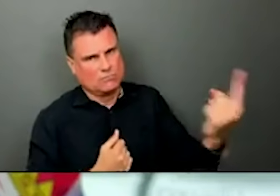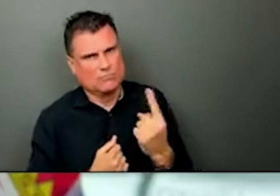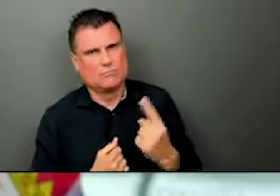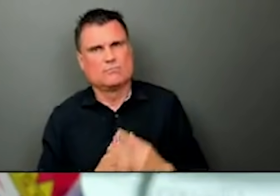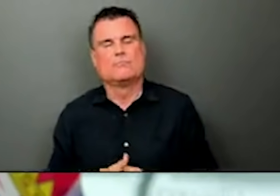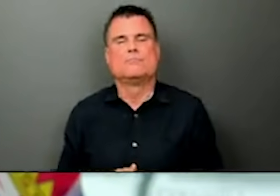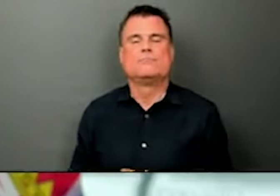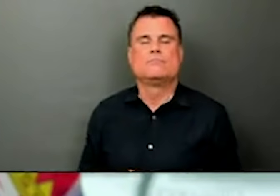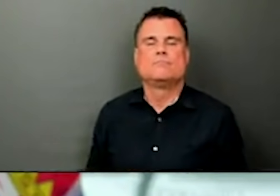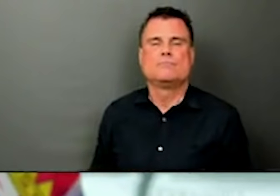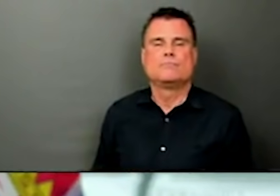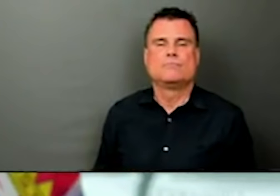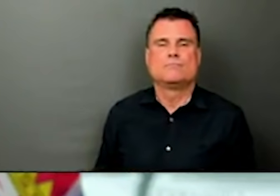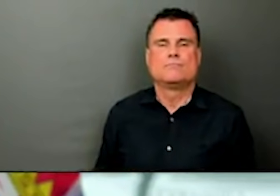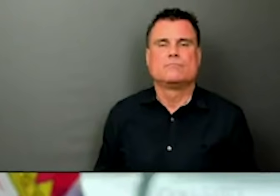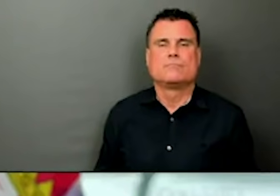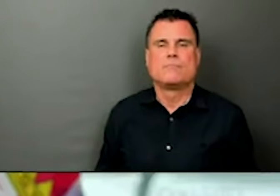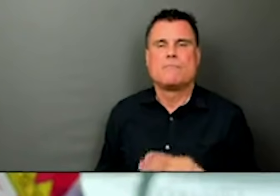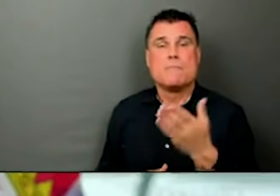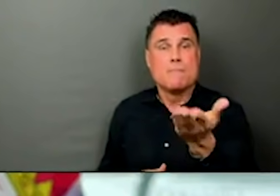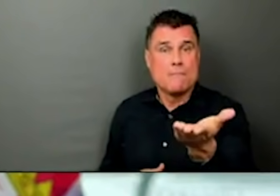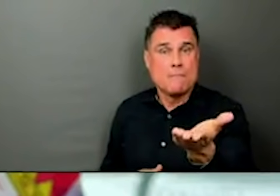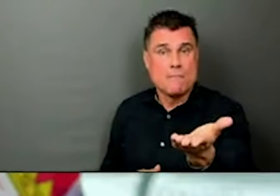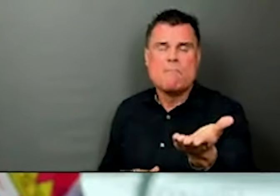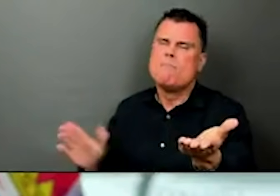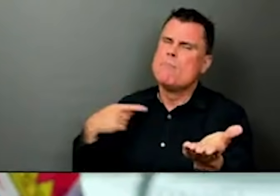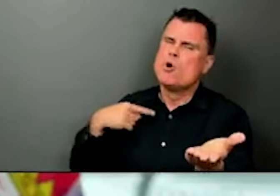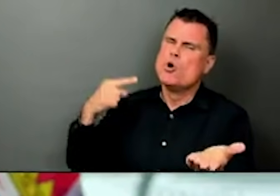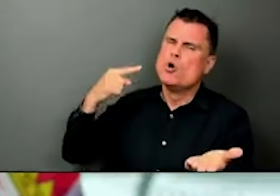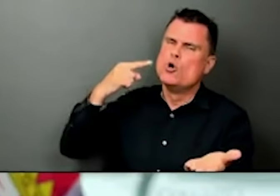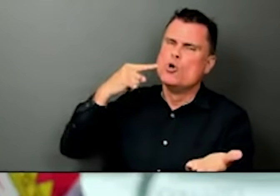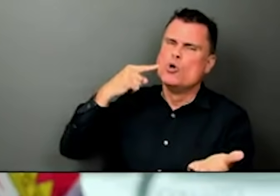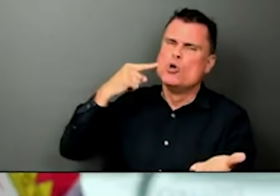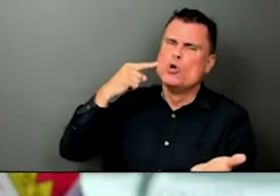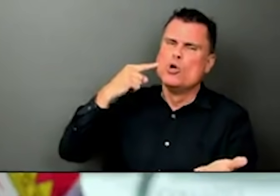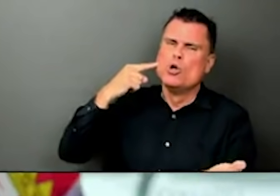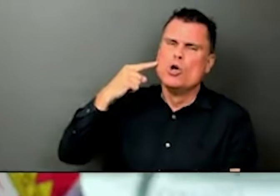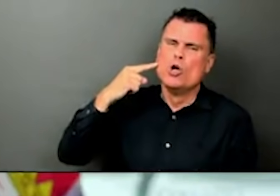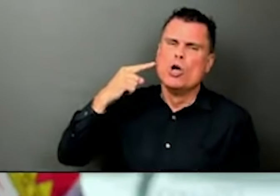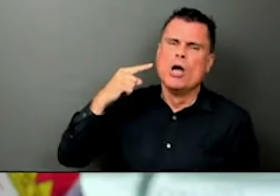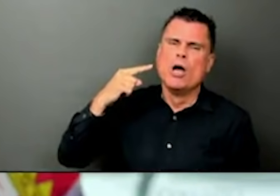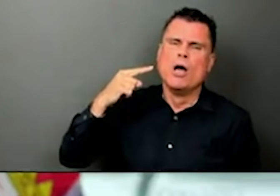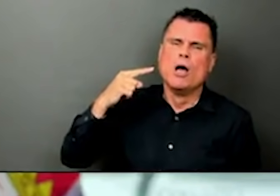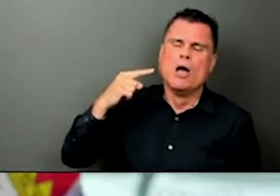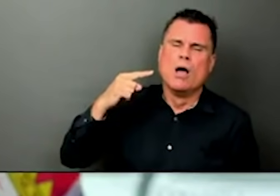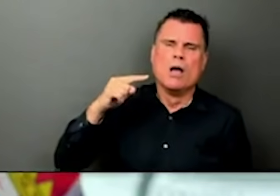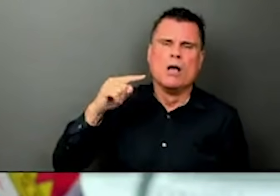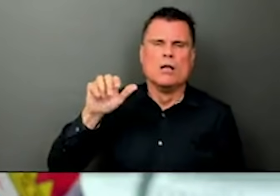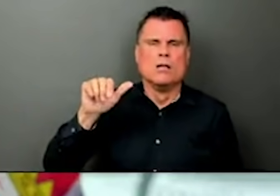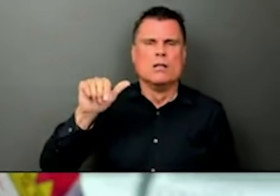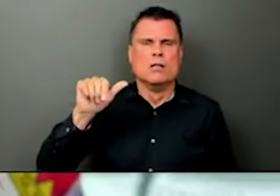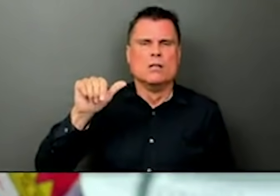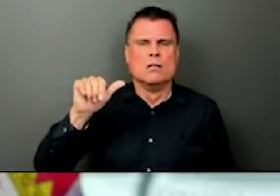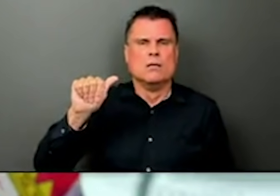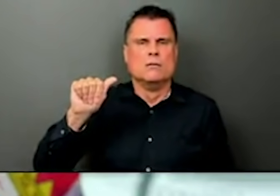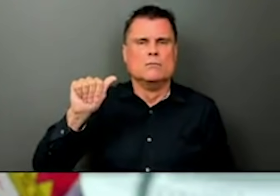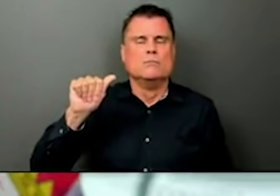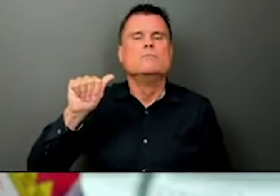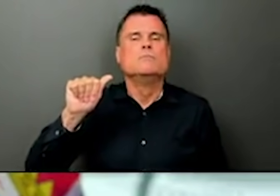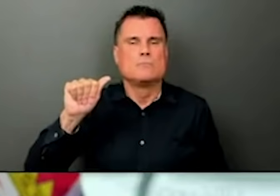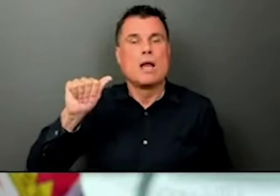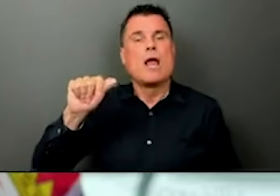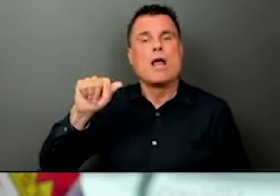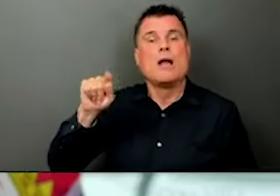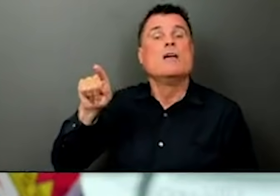pharmacies are being sent thousands and thousands of doses of AstraZeneca for second shots, but the reality is a good portion of their patients will likely opt for Pfizer